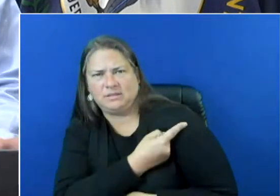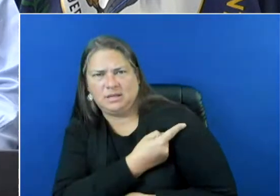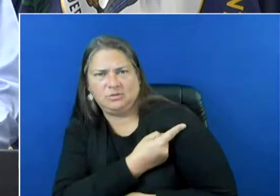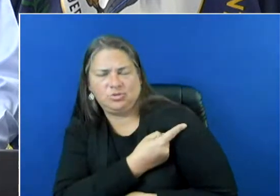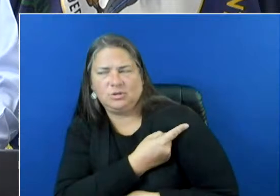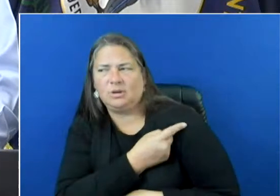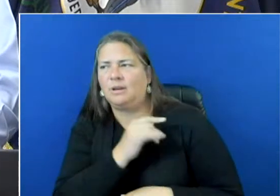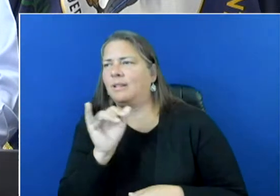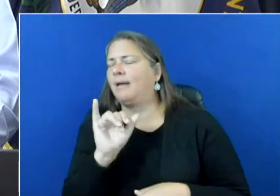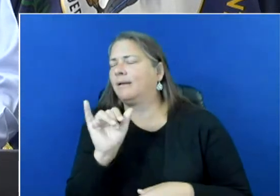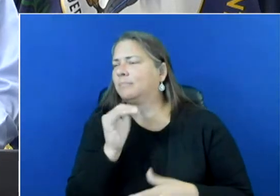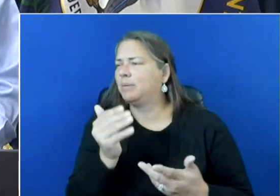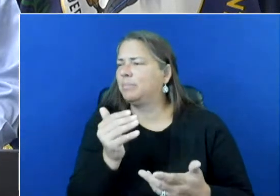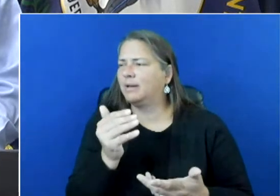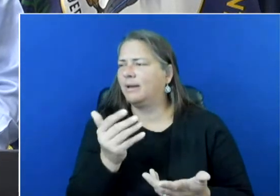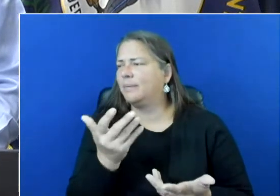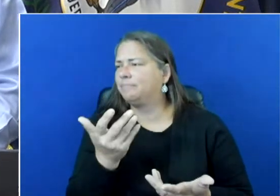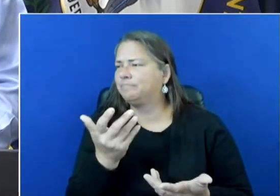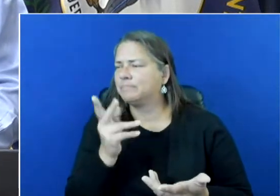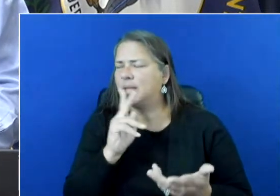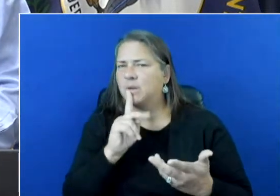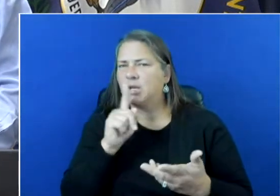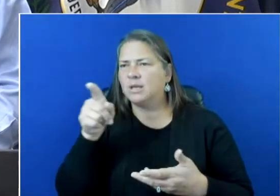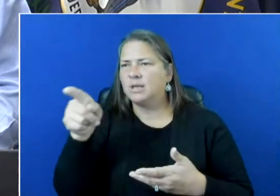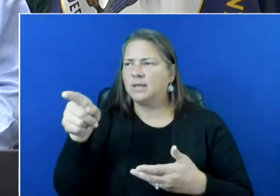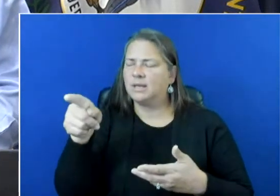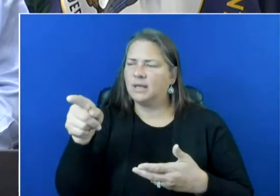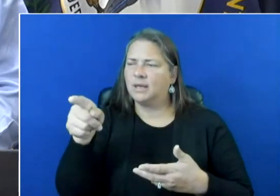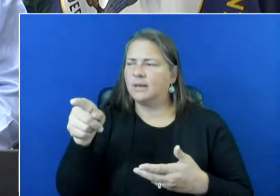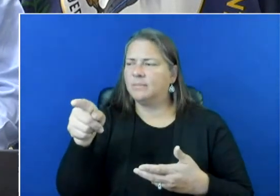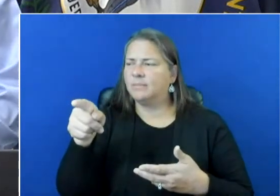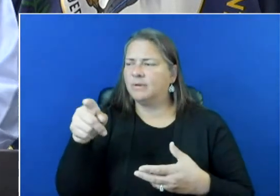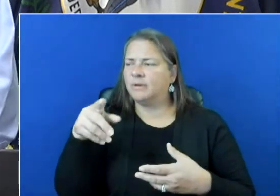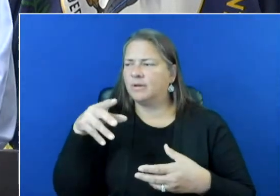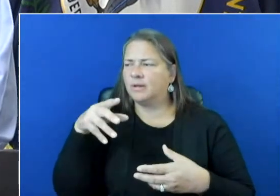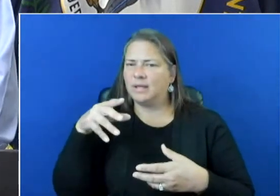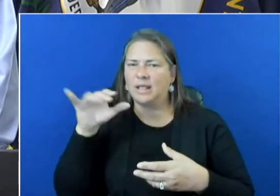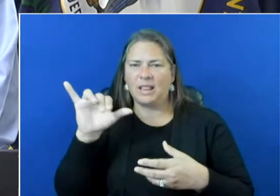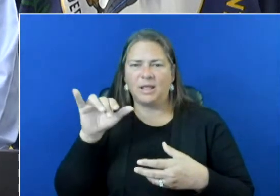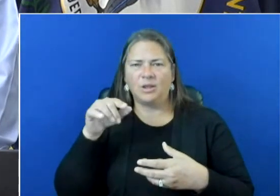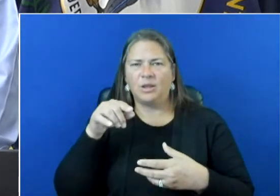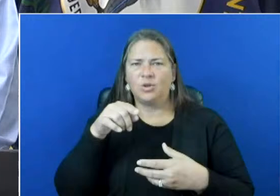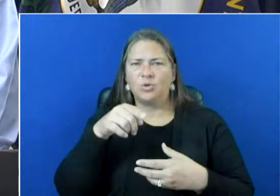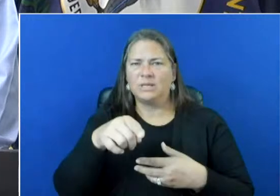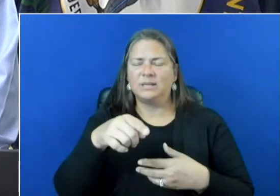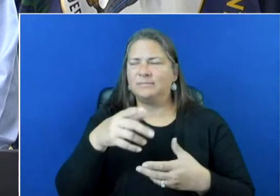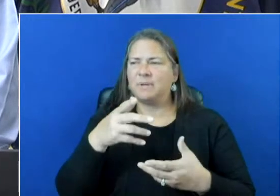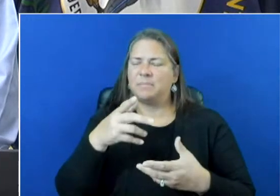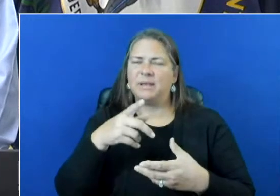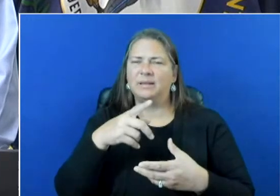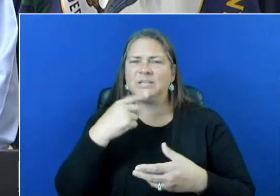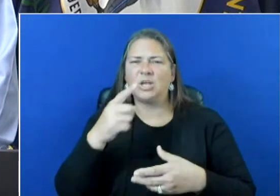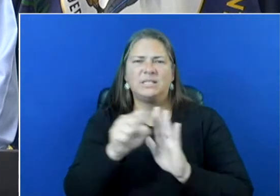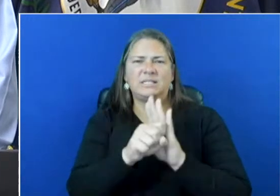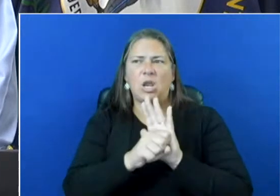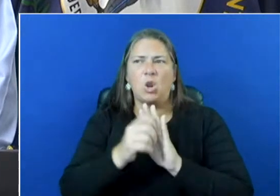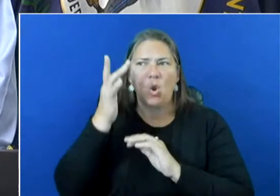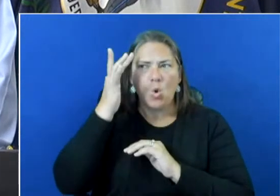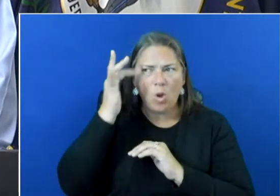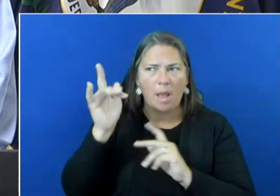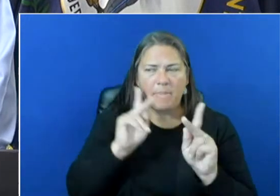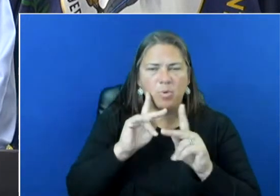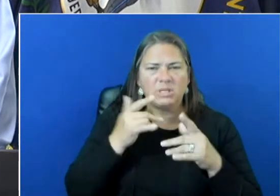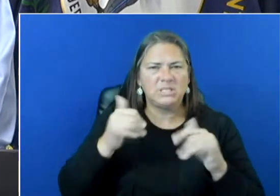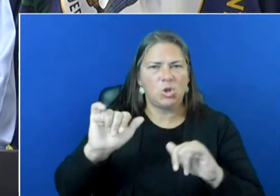are involved in the vaccination process telling folks like yourself at the state level about the reasons as to why people are still not getting